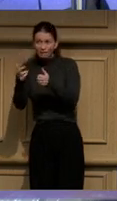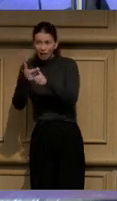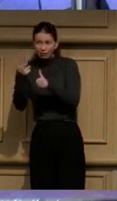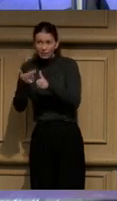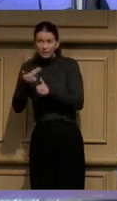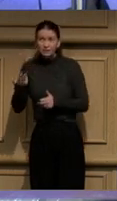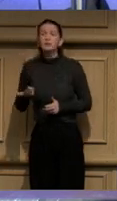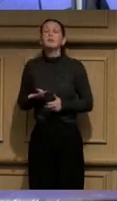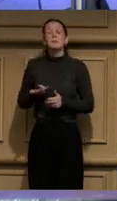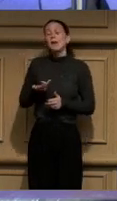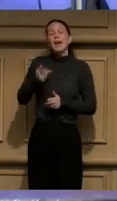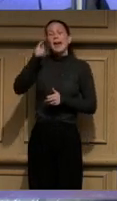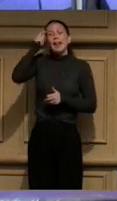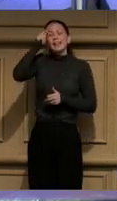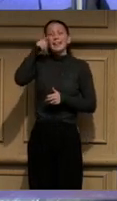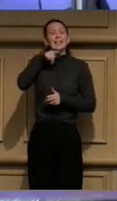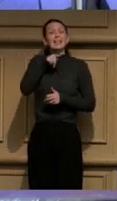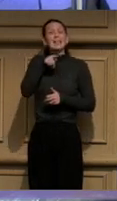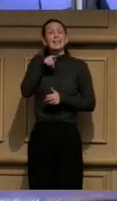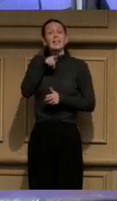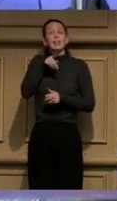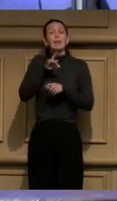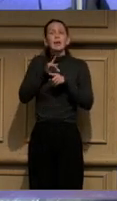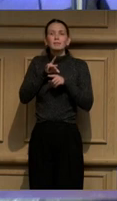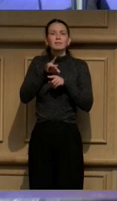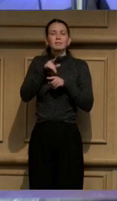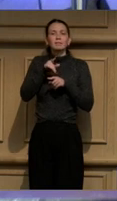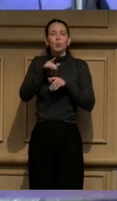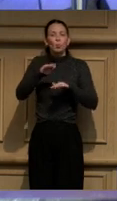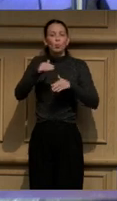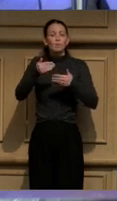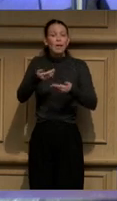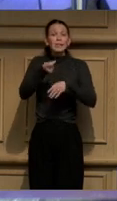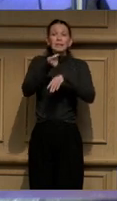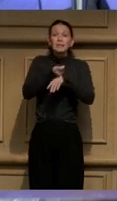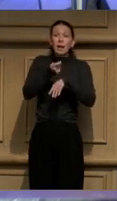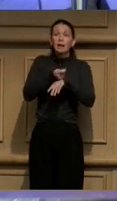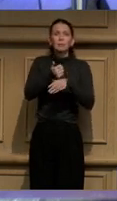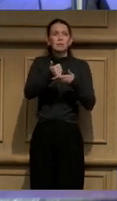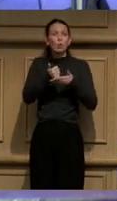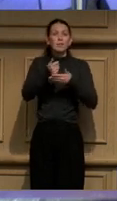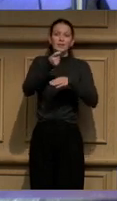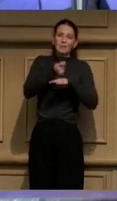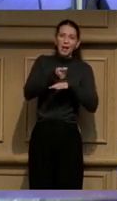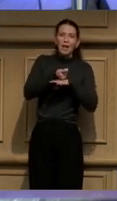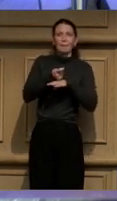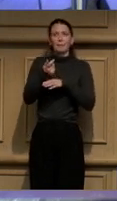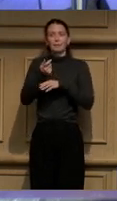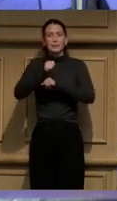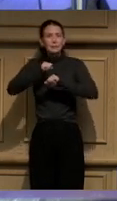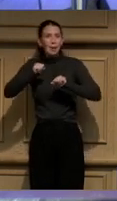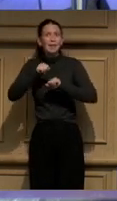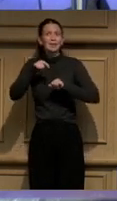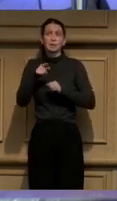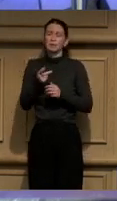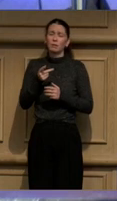like that kind of time and space is vital, and like, you know, for the UBI, I think you should roll it out like.